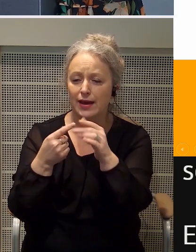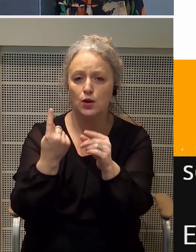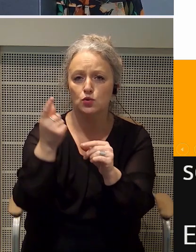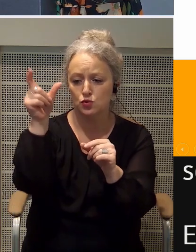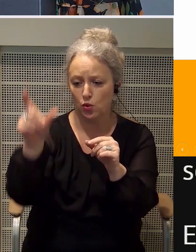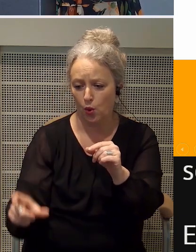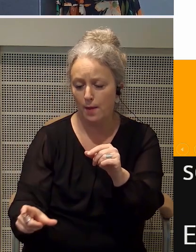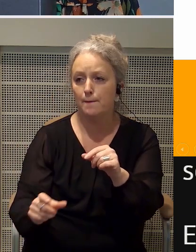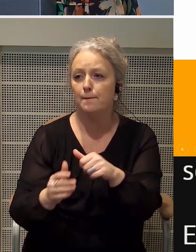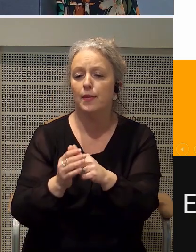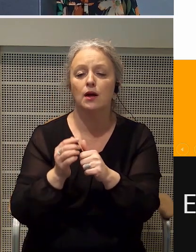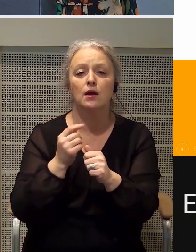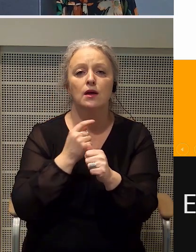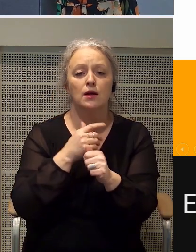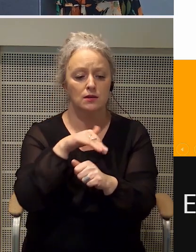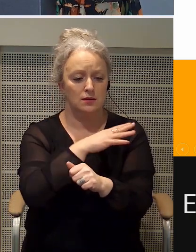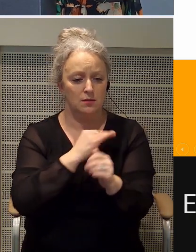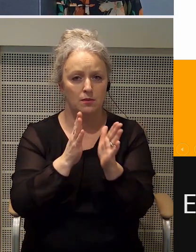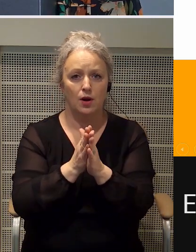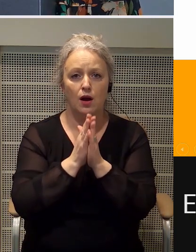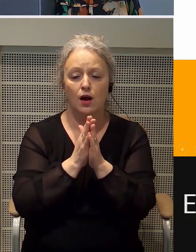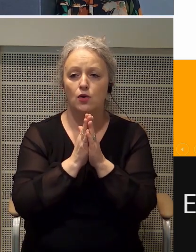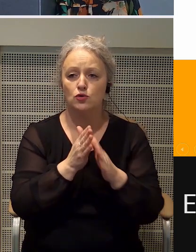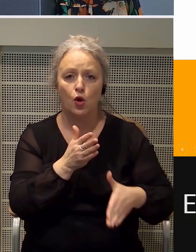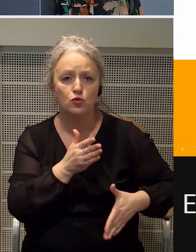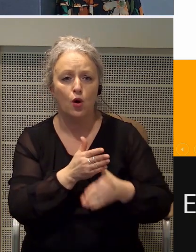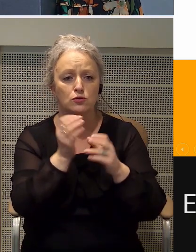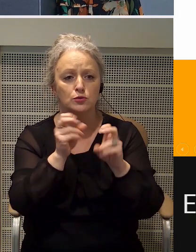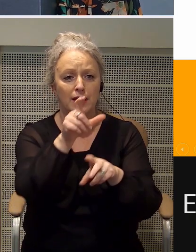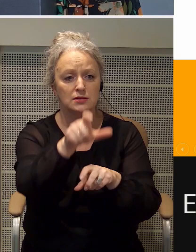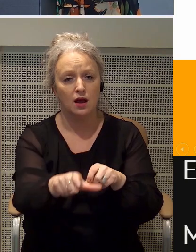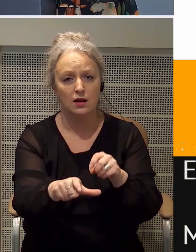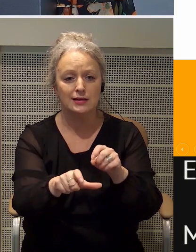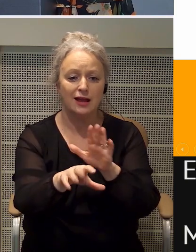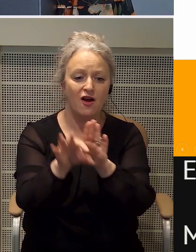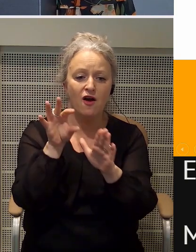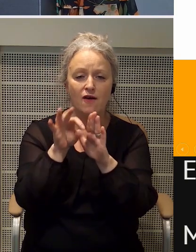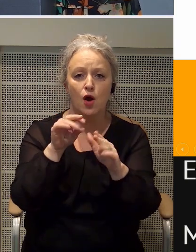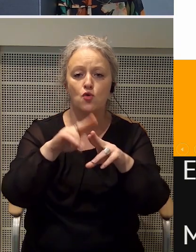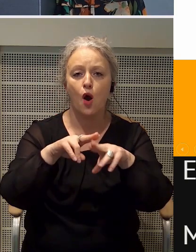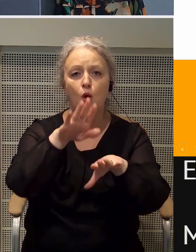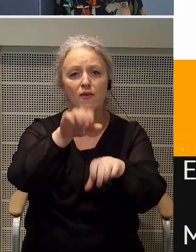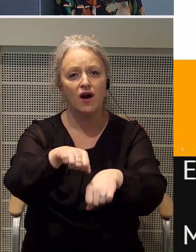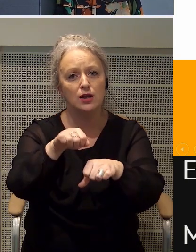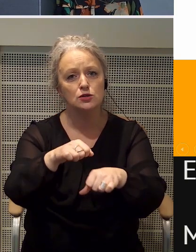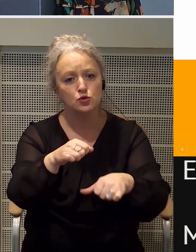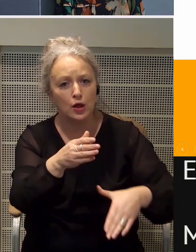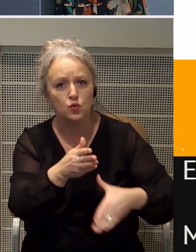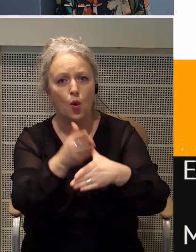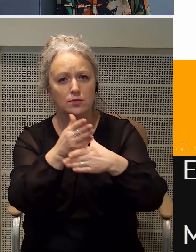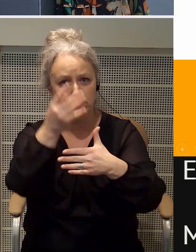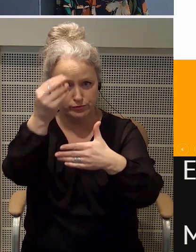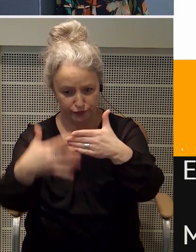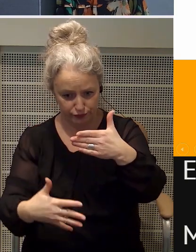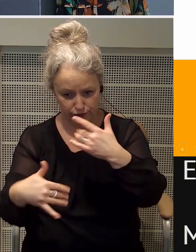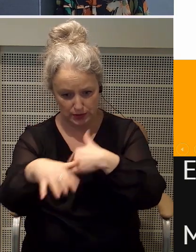deal with this kind of cases. So it all started in 2015. But what